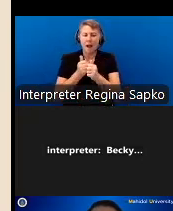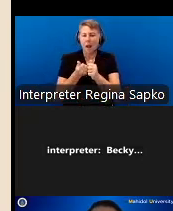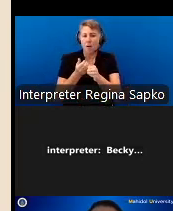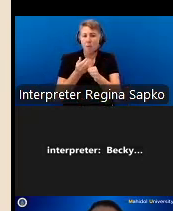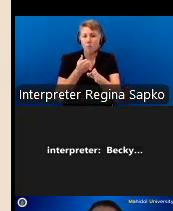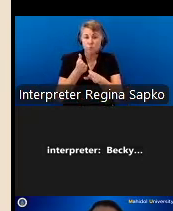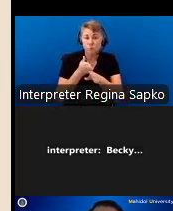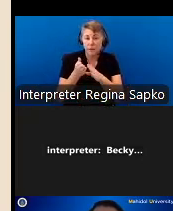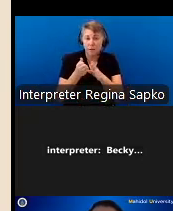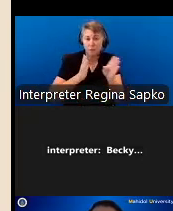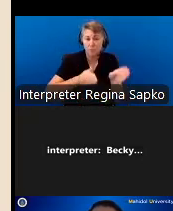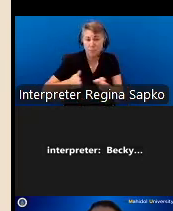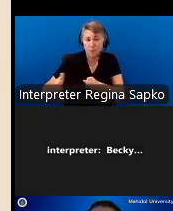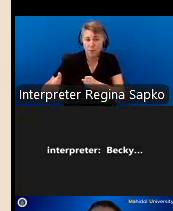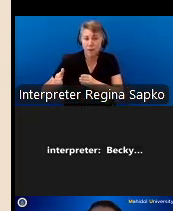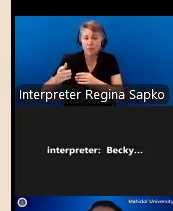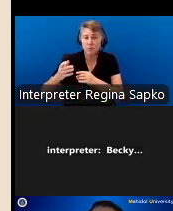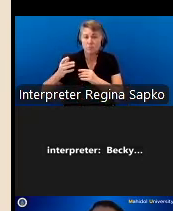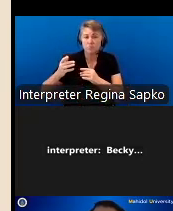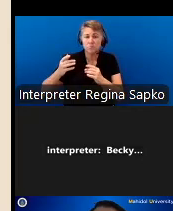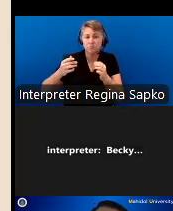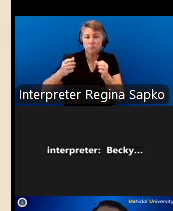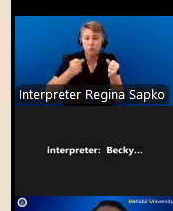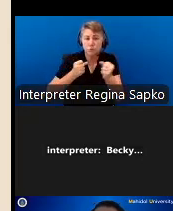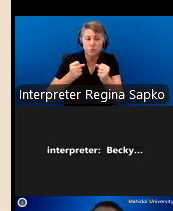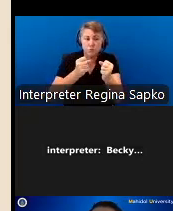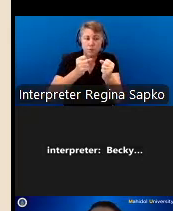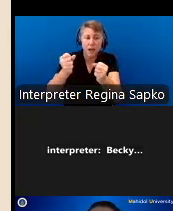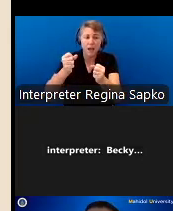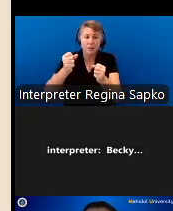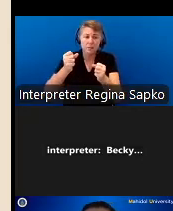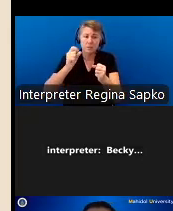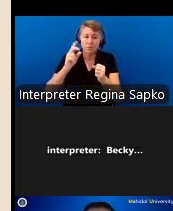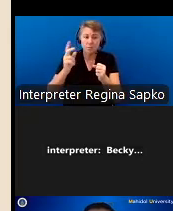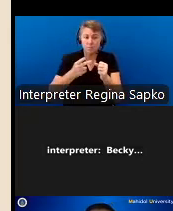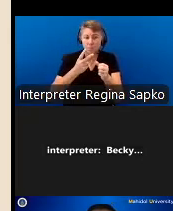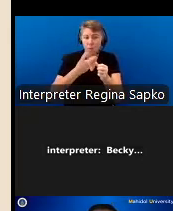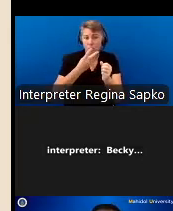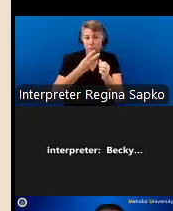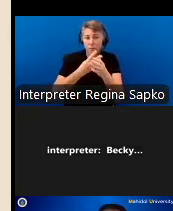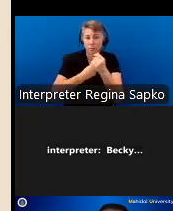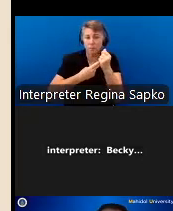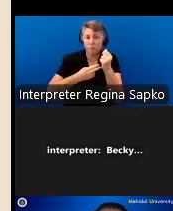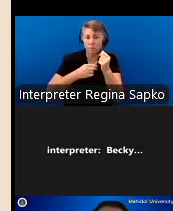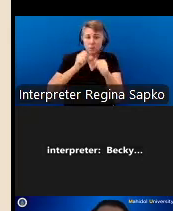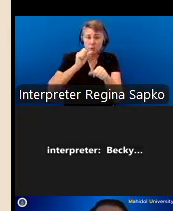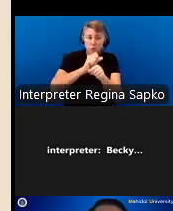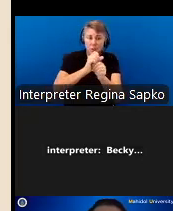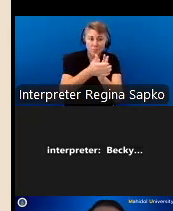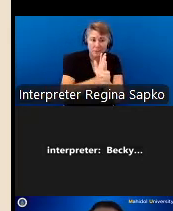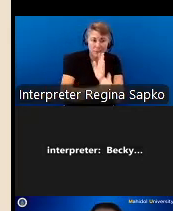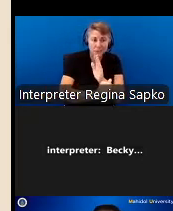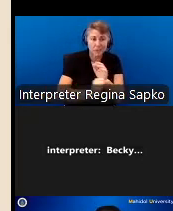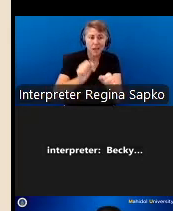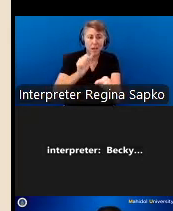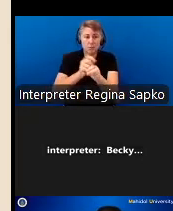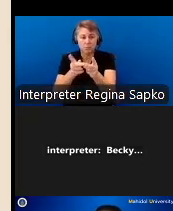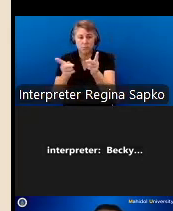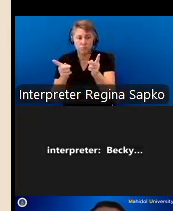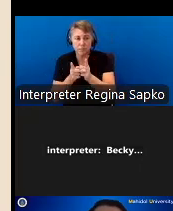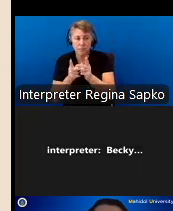program or strategy address both job skill and workplace social expectation for individual